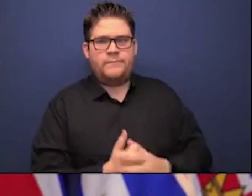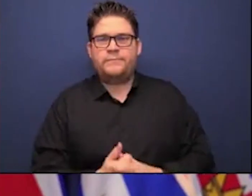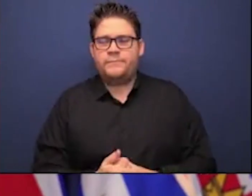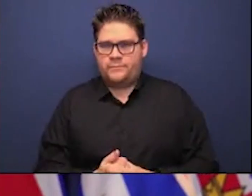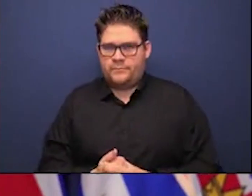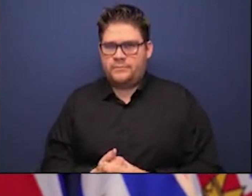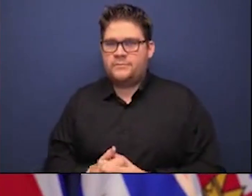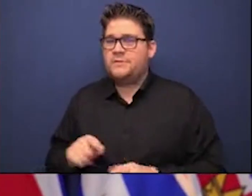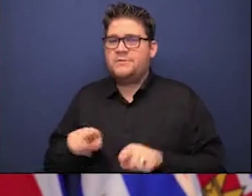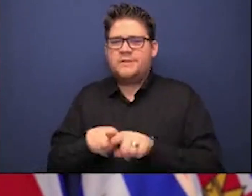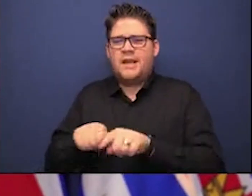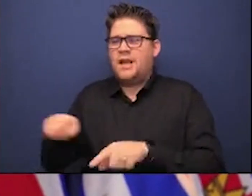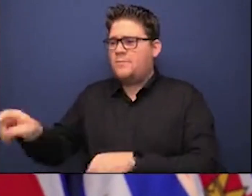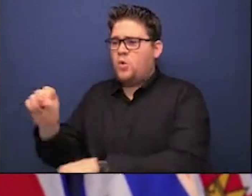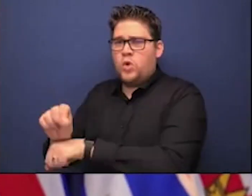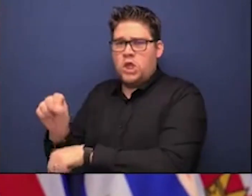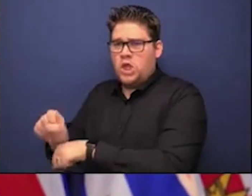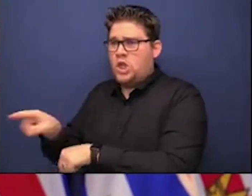Shannon, do you have a follow-up?